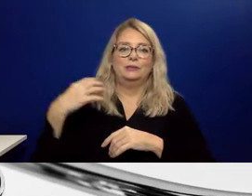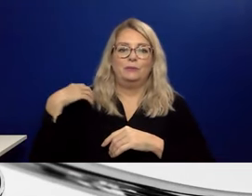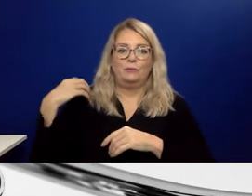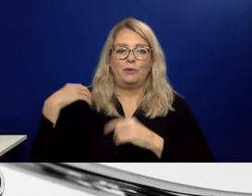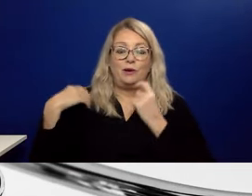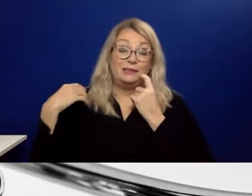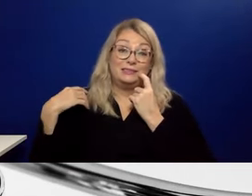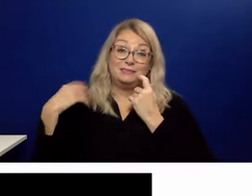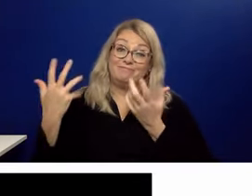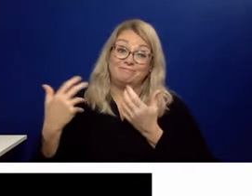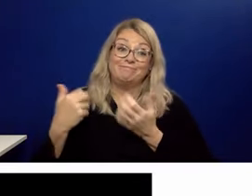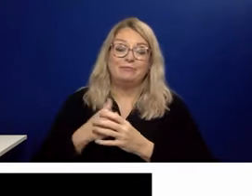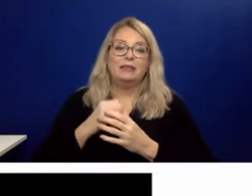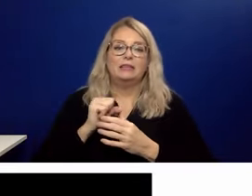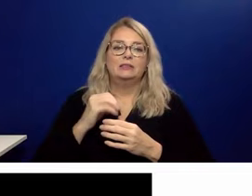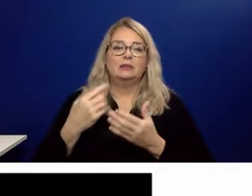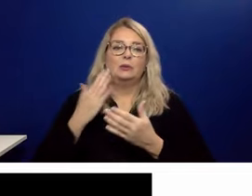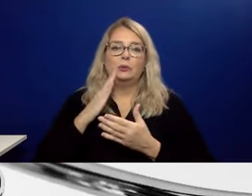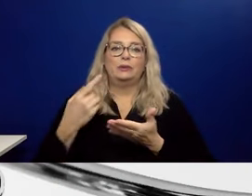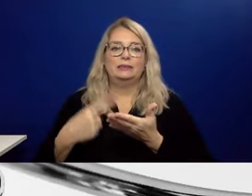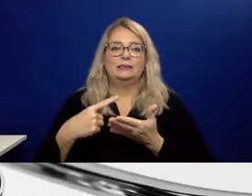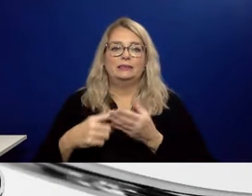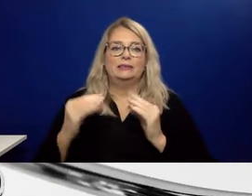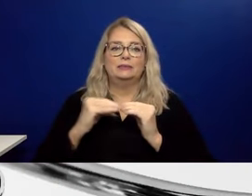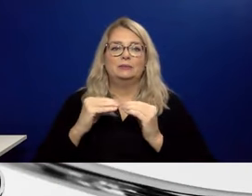So we'll talk more about that.